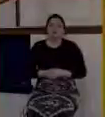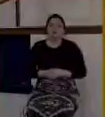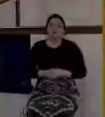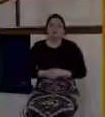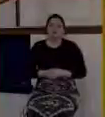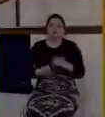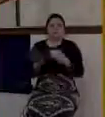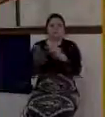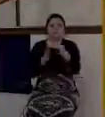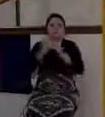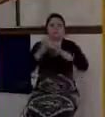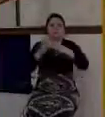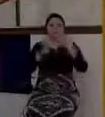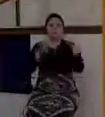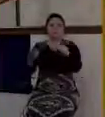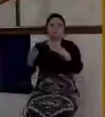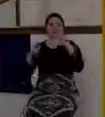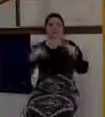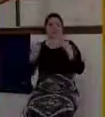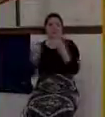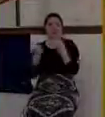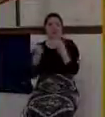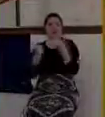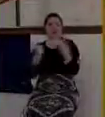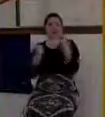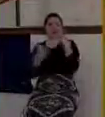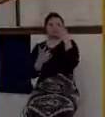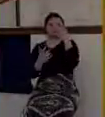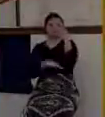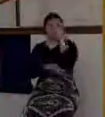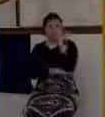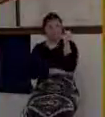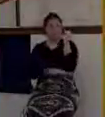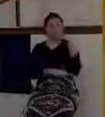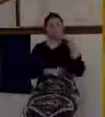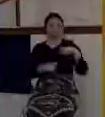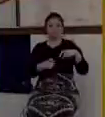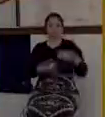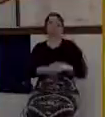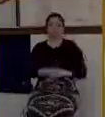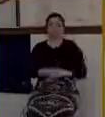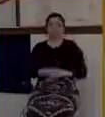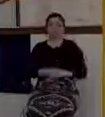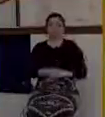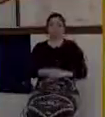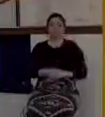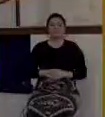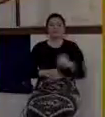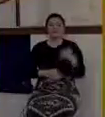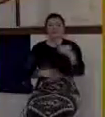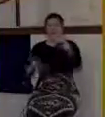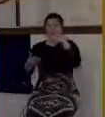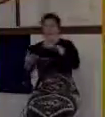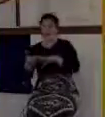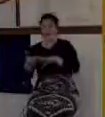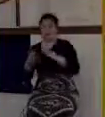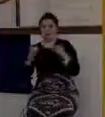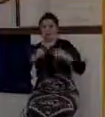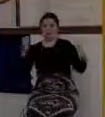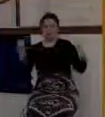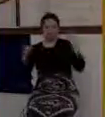words. Good, solid theology is health-giving, spiritually healthy for the church. Bad theology is the